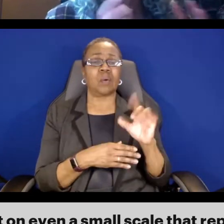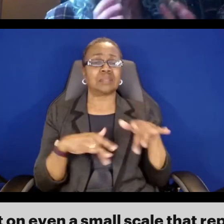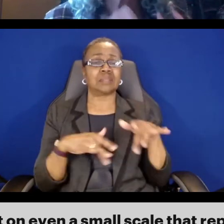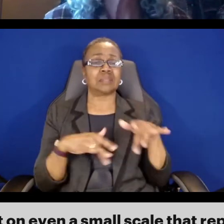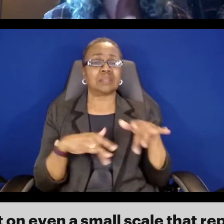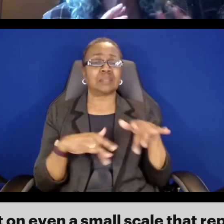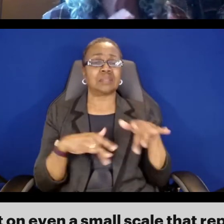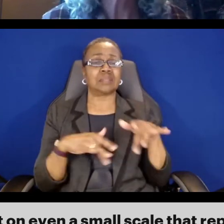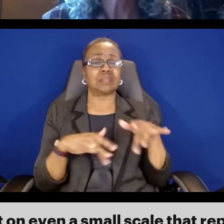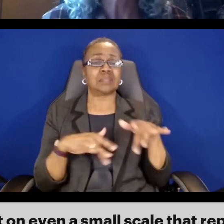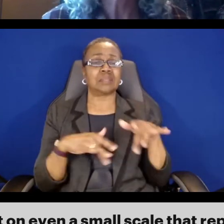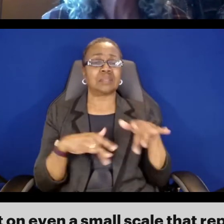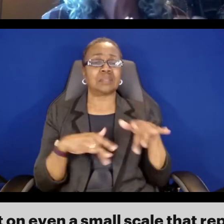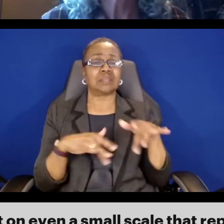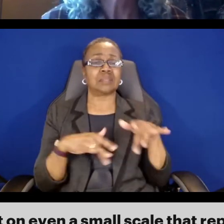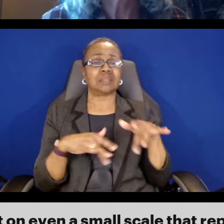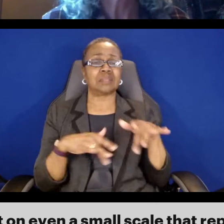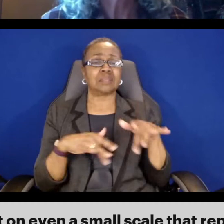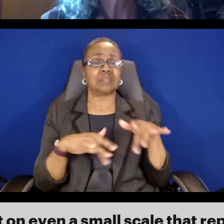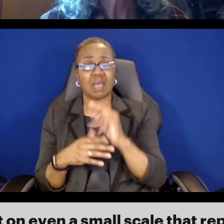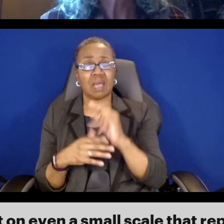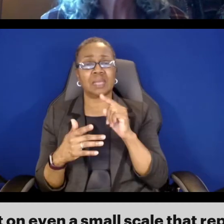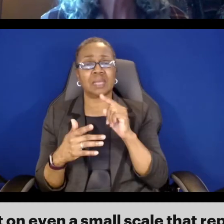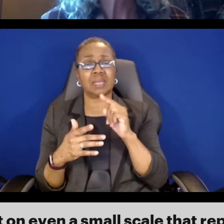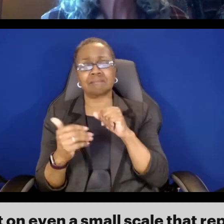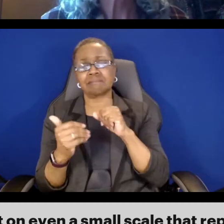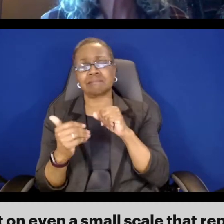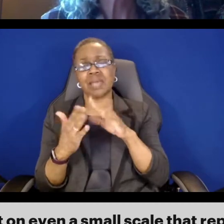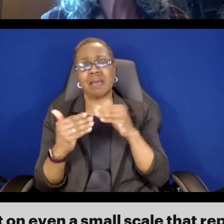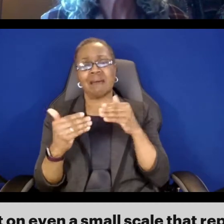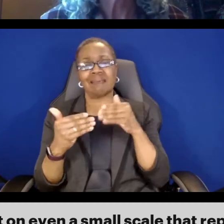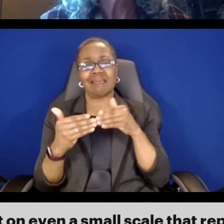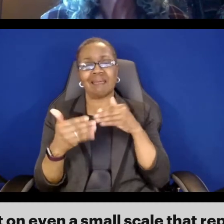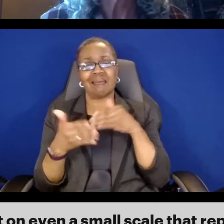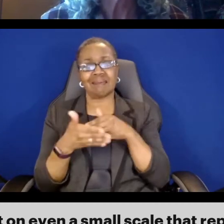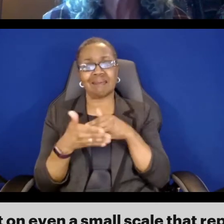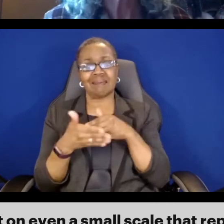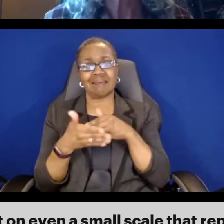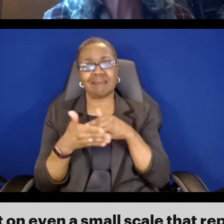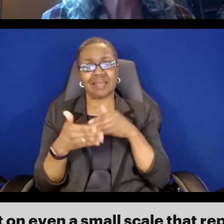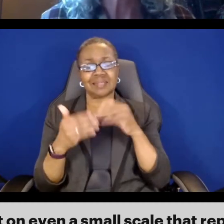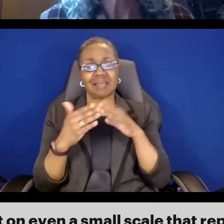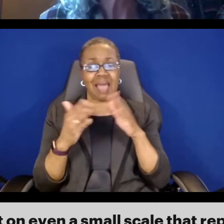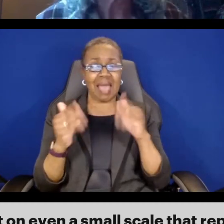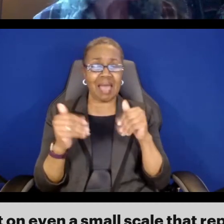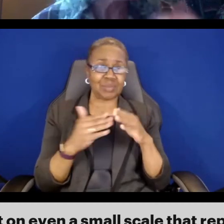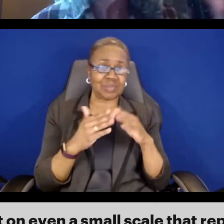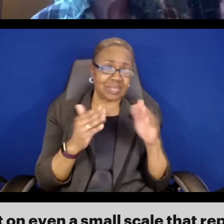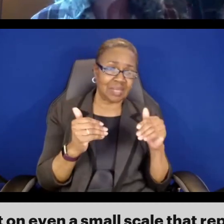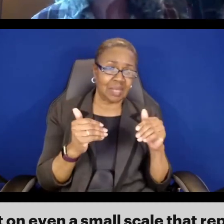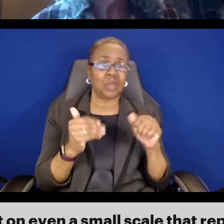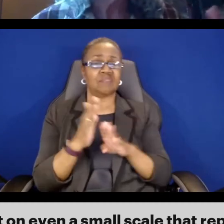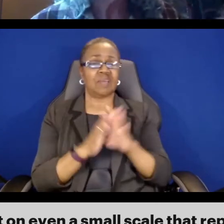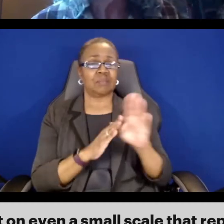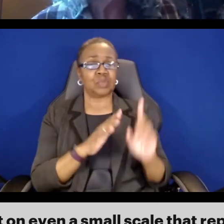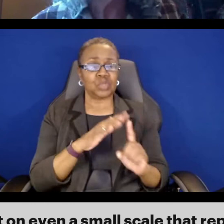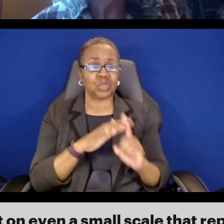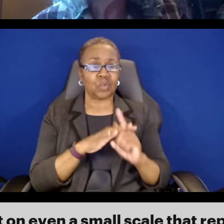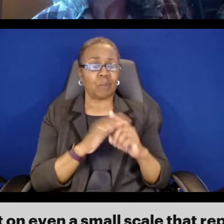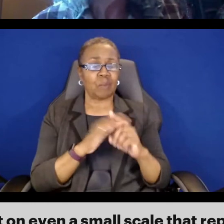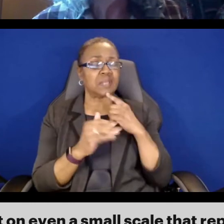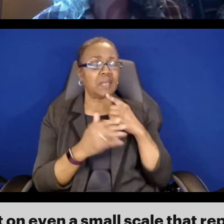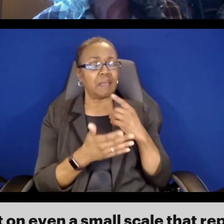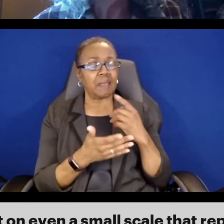gardens are being pitted against housing, so that the city, that developers come in and say,